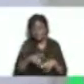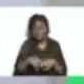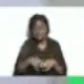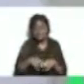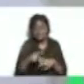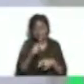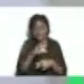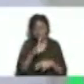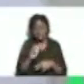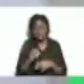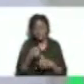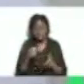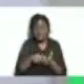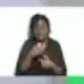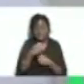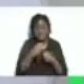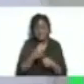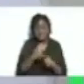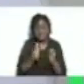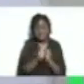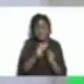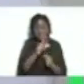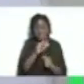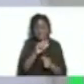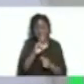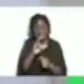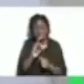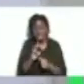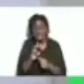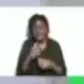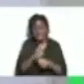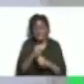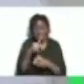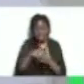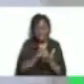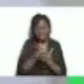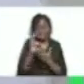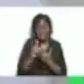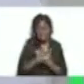to the Consumer Protection Commission, with 27 complaints made in October alone.